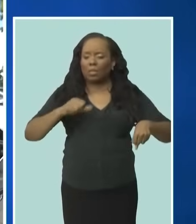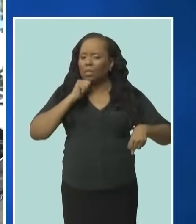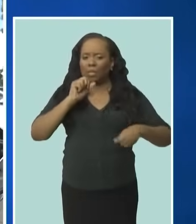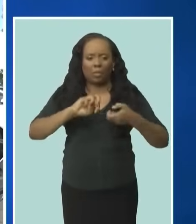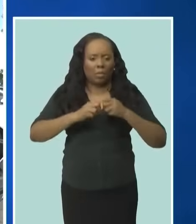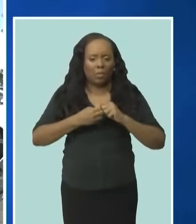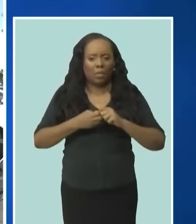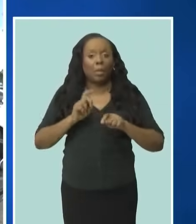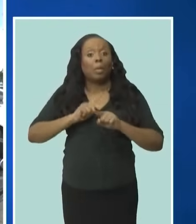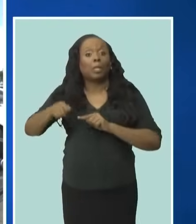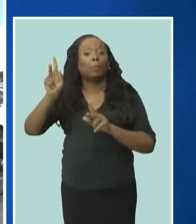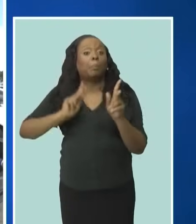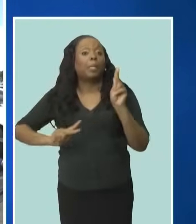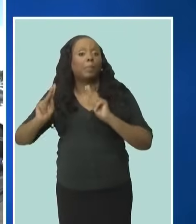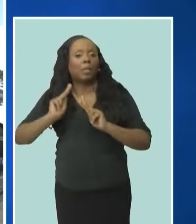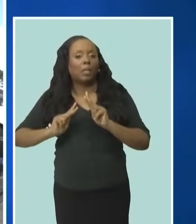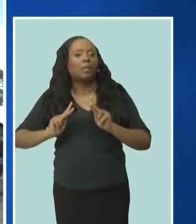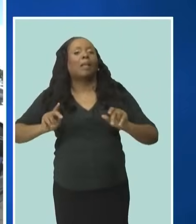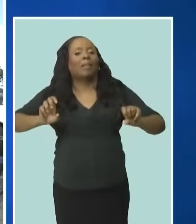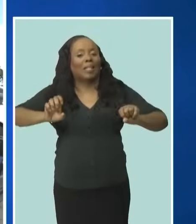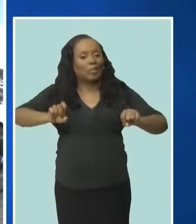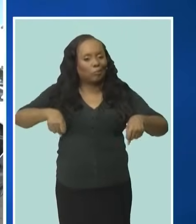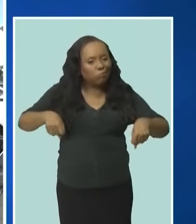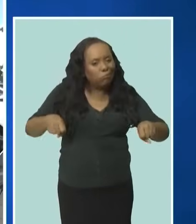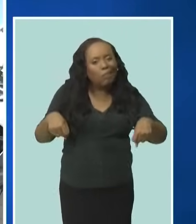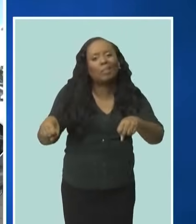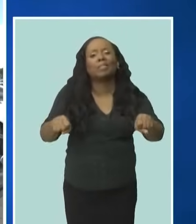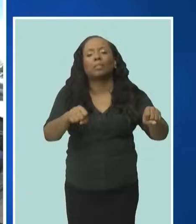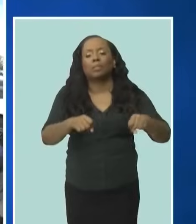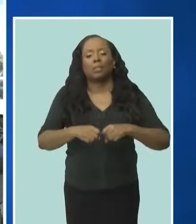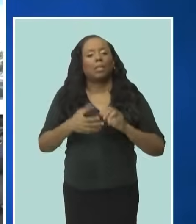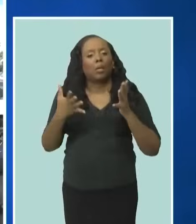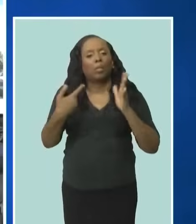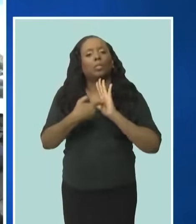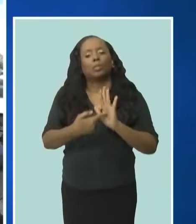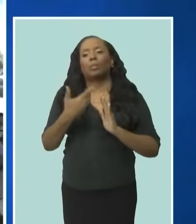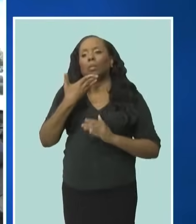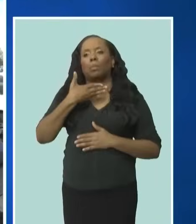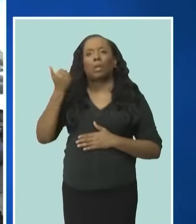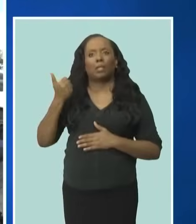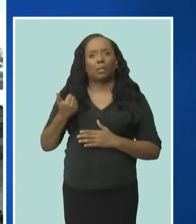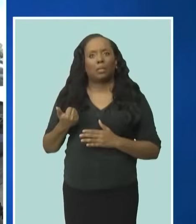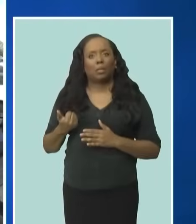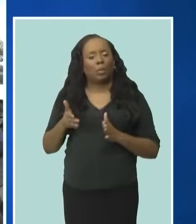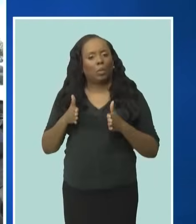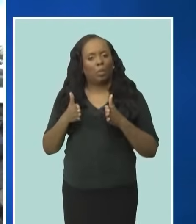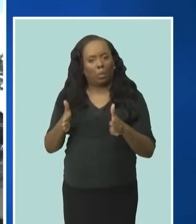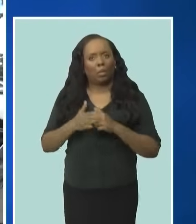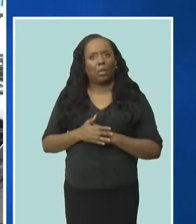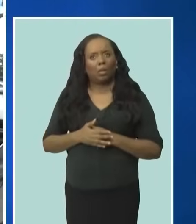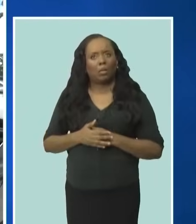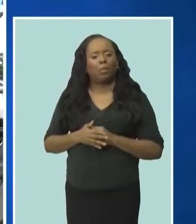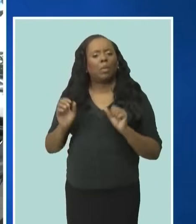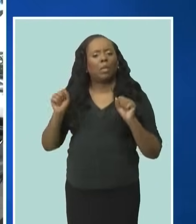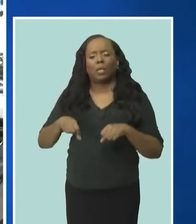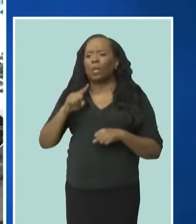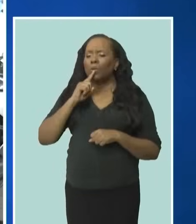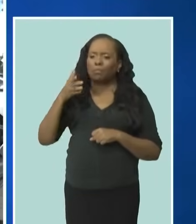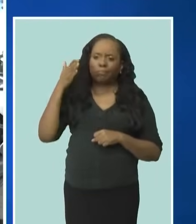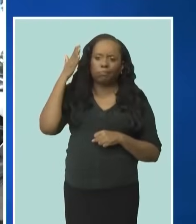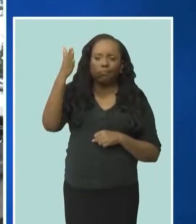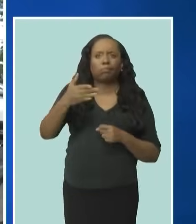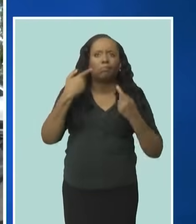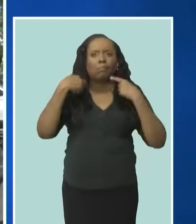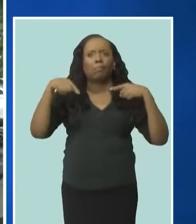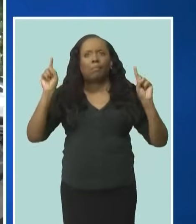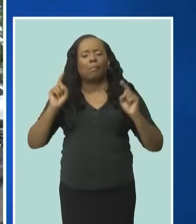they operate. So if you show them a different way and a better way of how to do it, you can go very far with it. Because I haven't traveled all